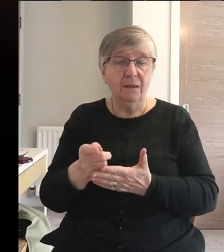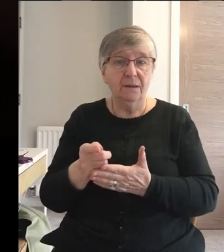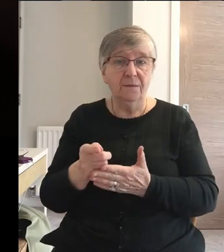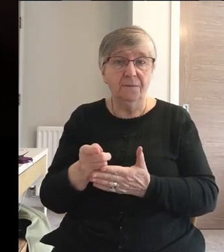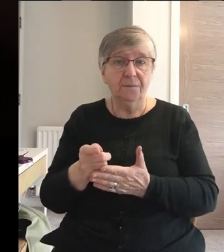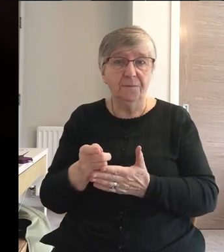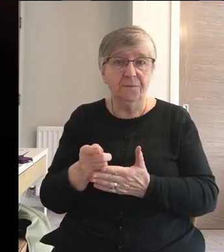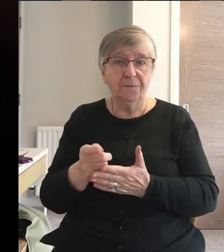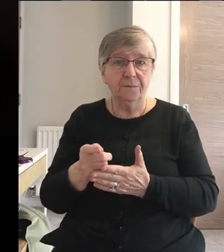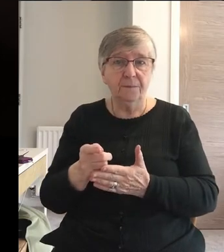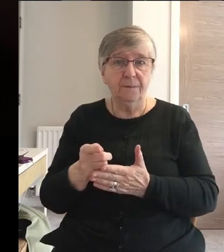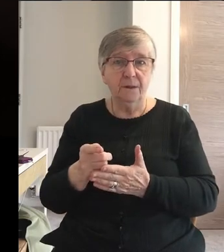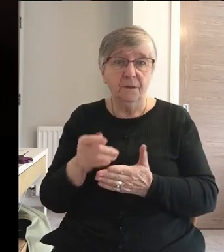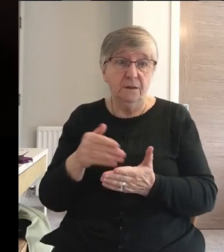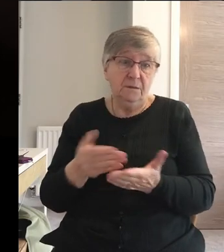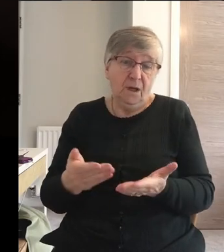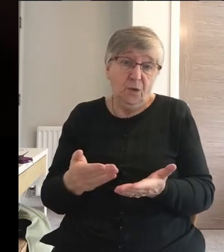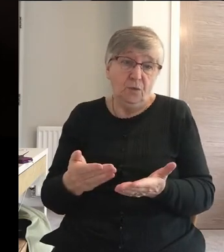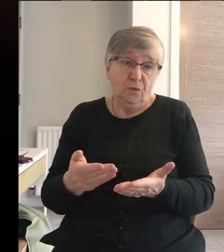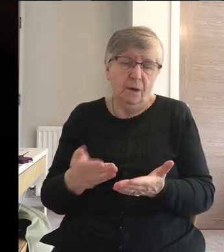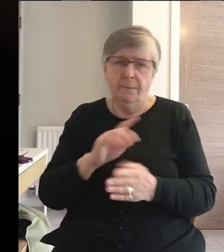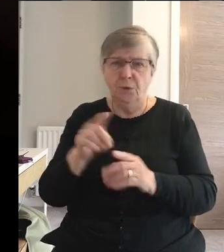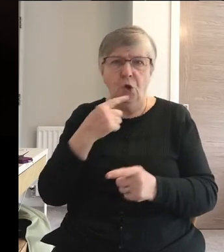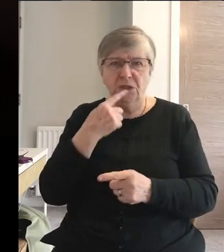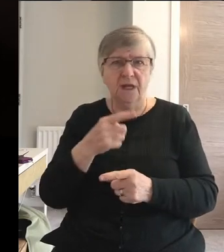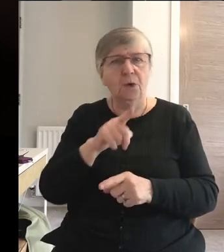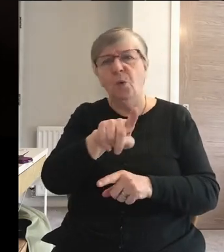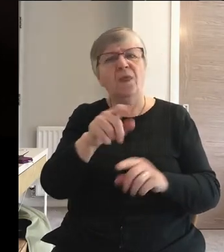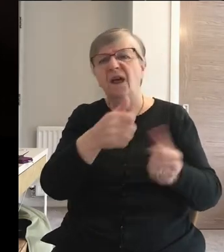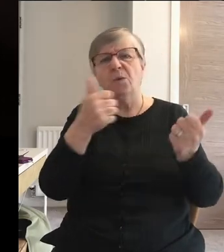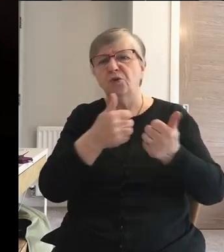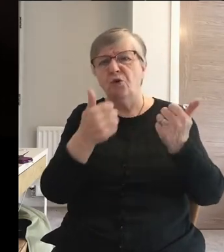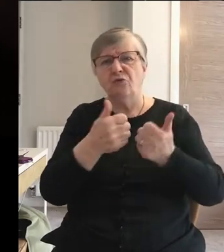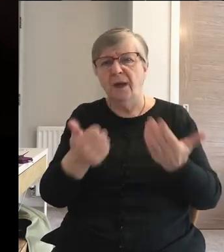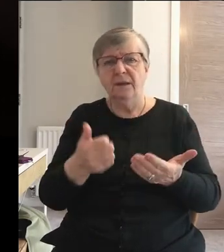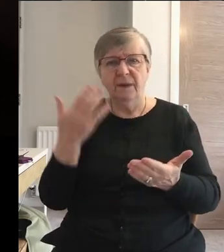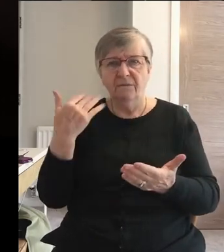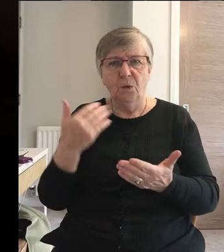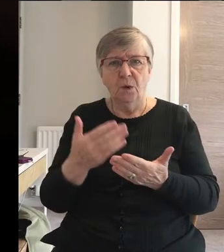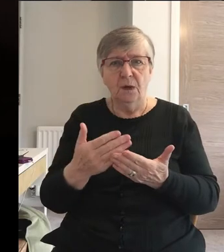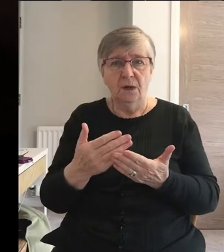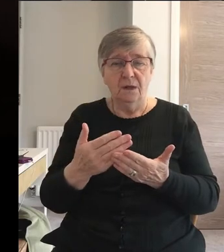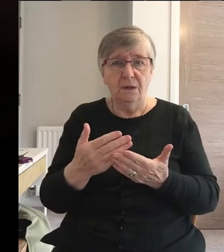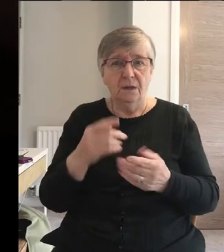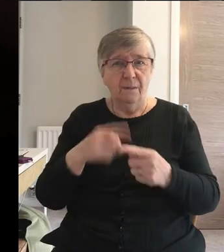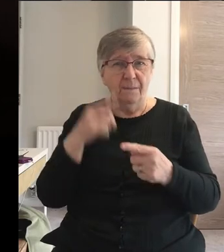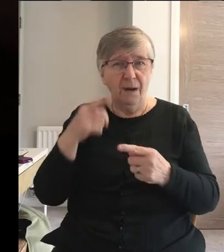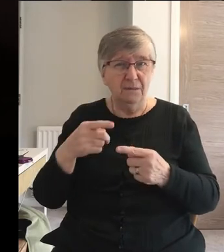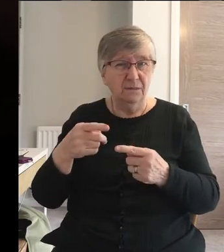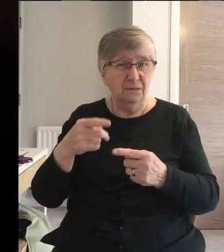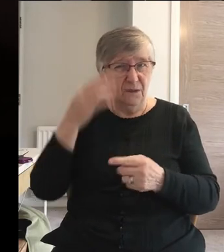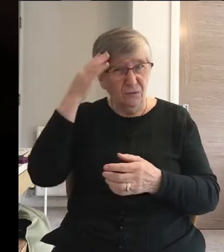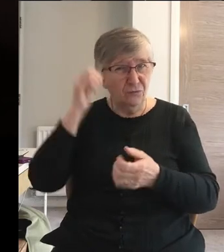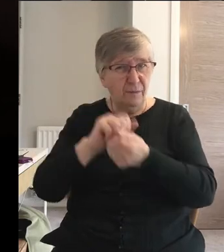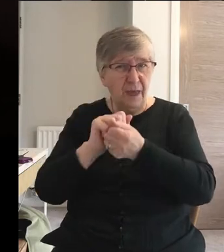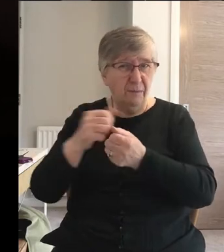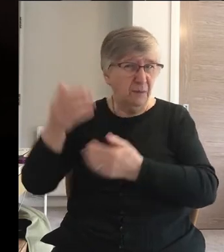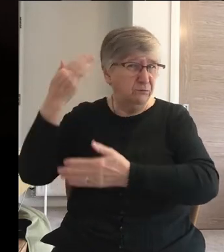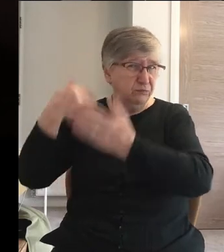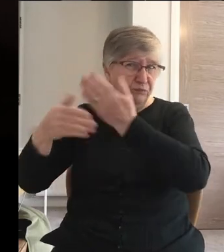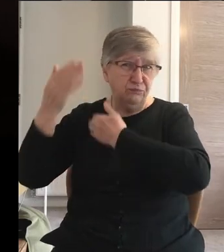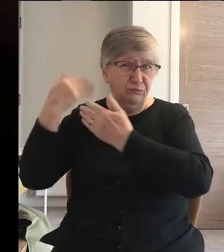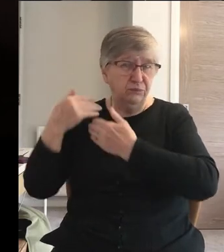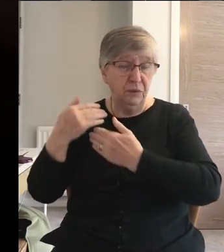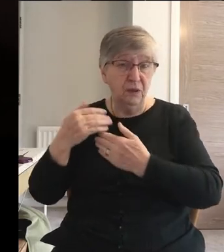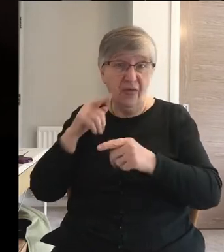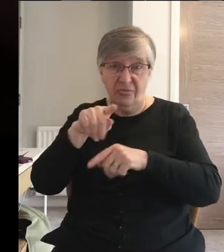trade. Now, not wanting to excuse anyone who was involved in the slave trade, but we should remember there was a time when it